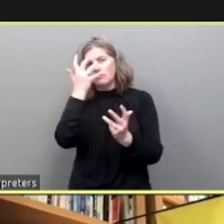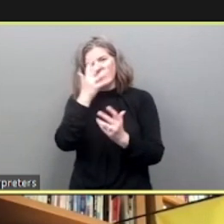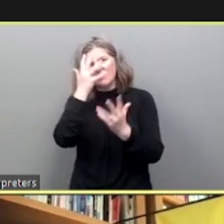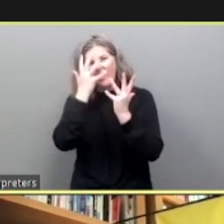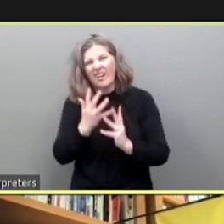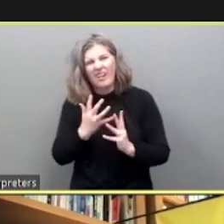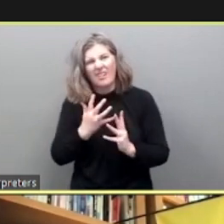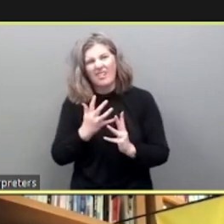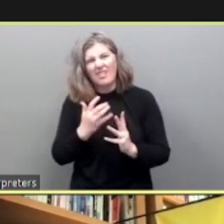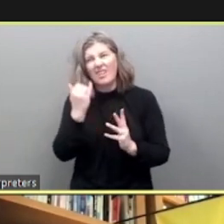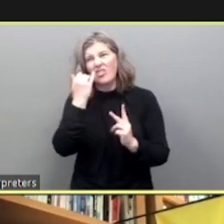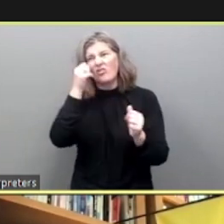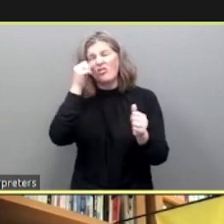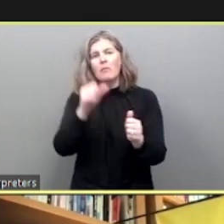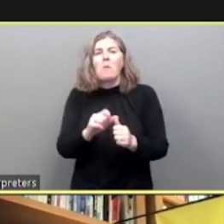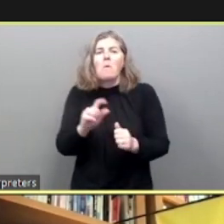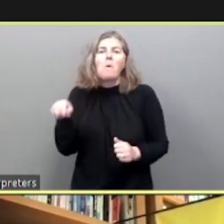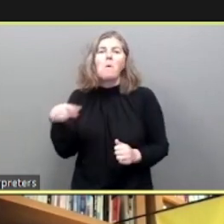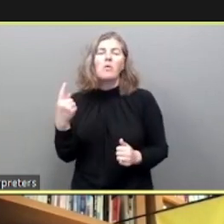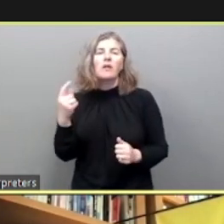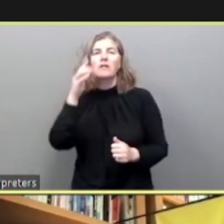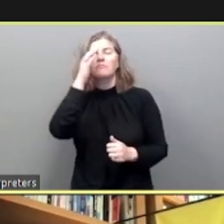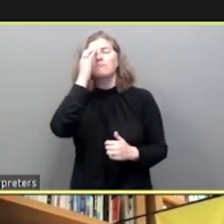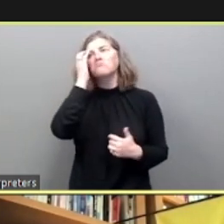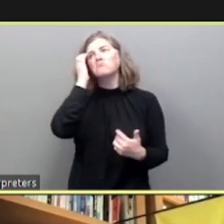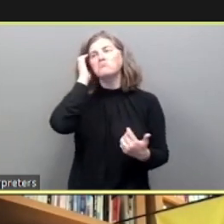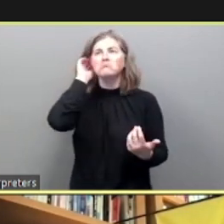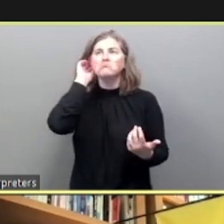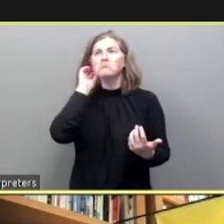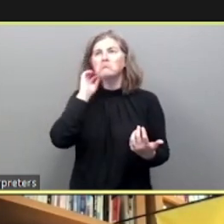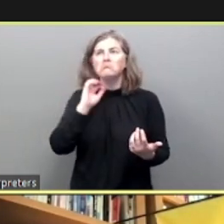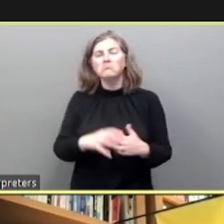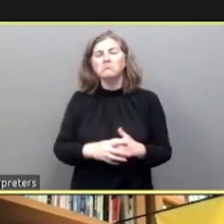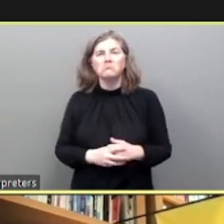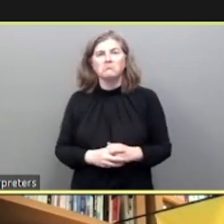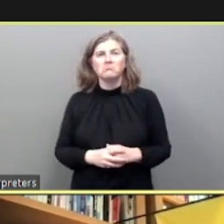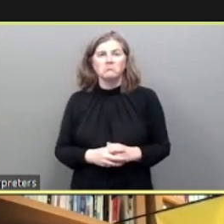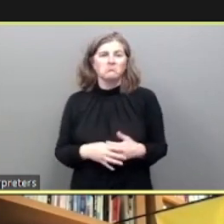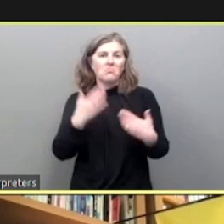if you think that maybe only, 100,